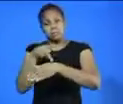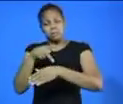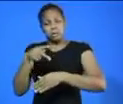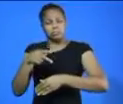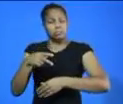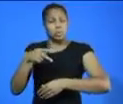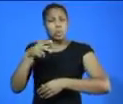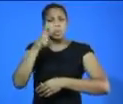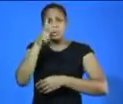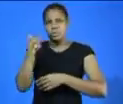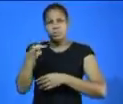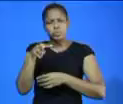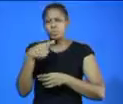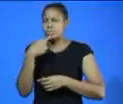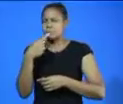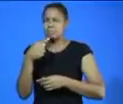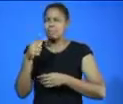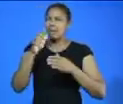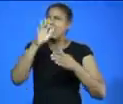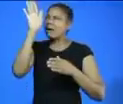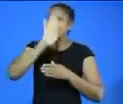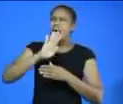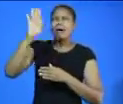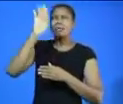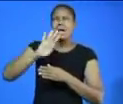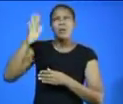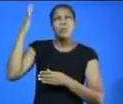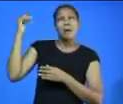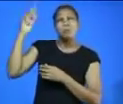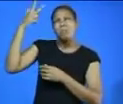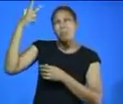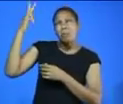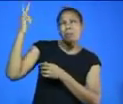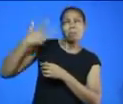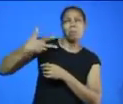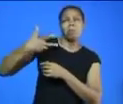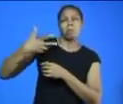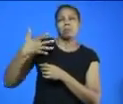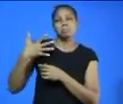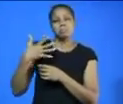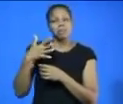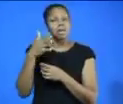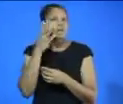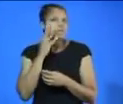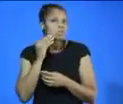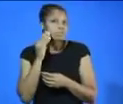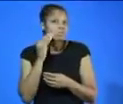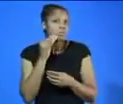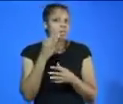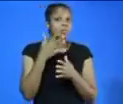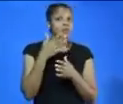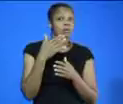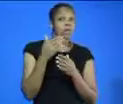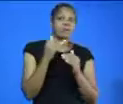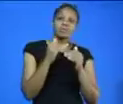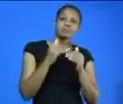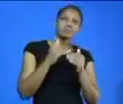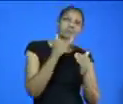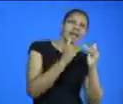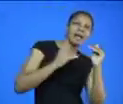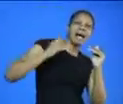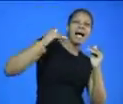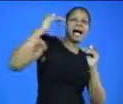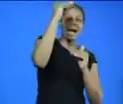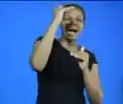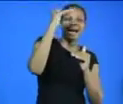God, why hast thou forsaken me?" Have you ever been there where you've moved from the mountaintop to the valley?